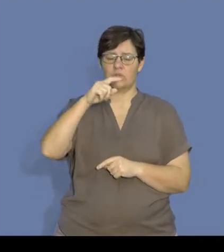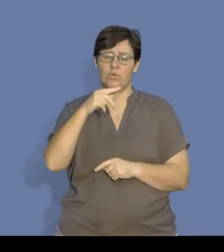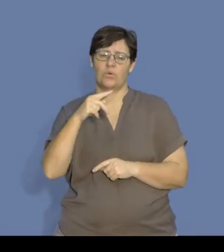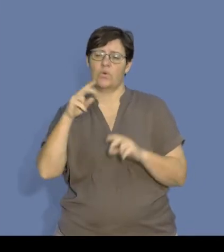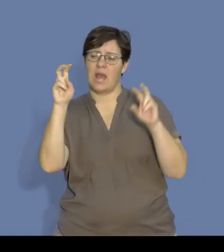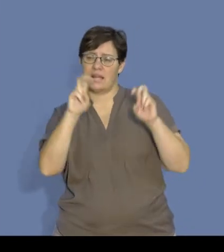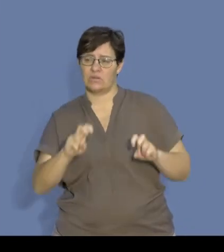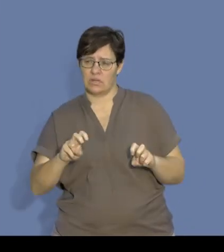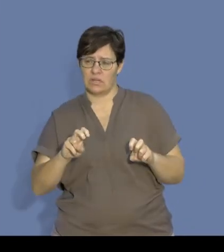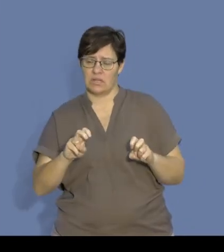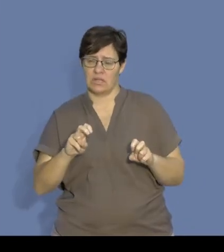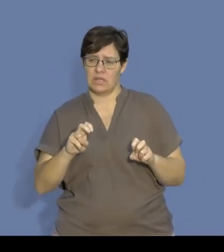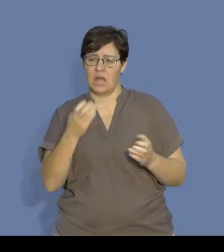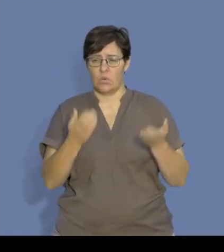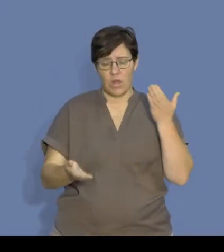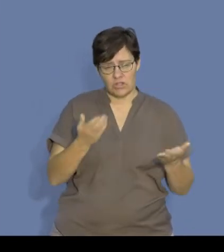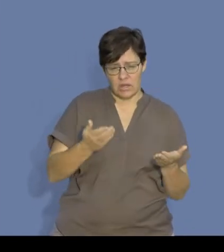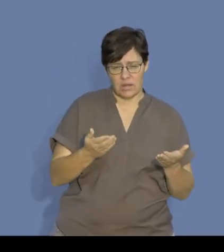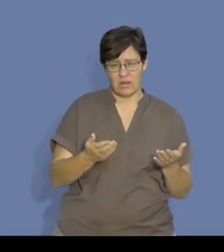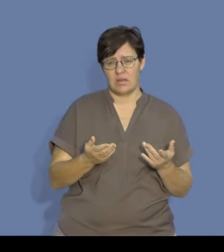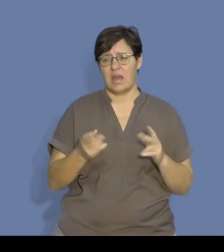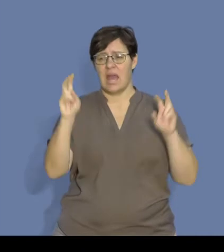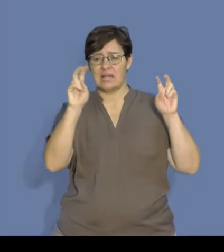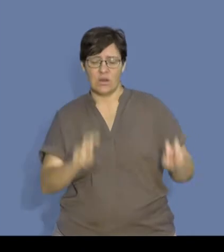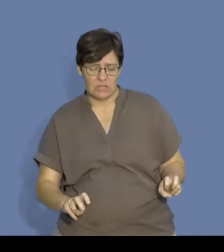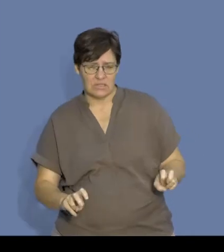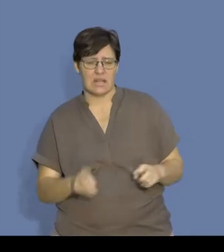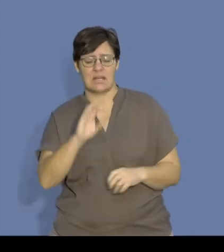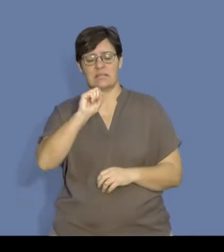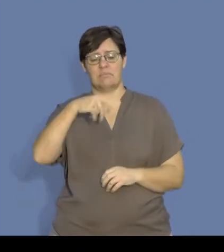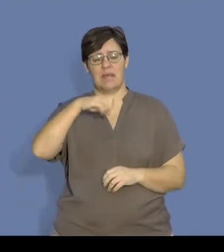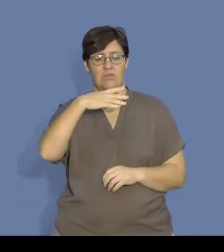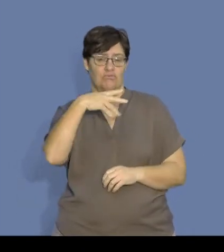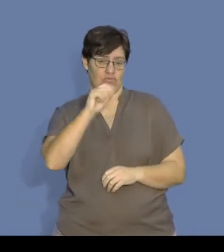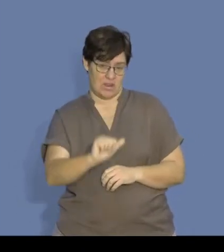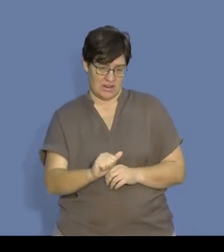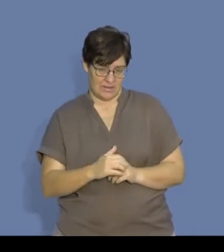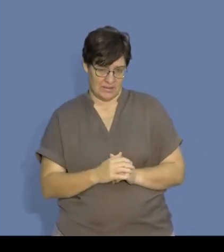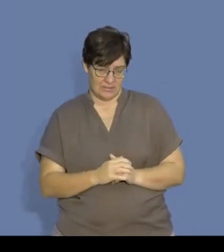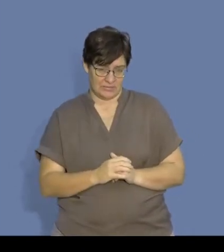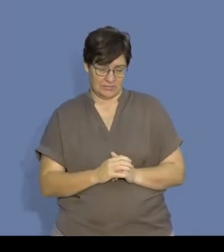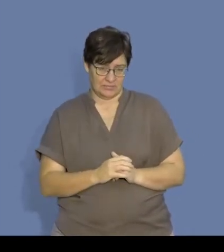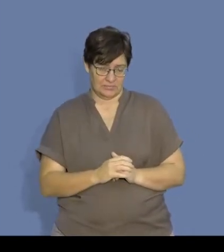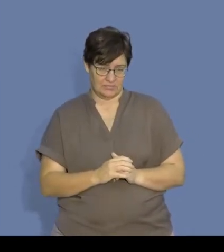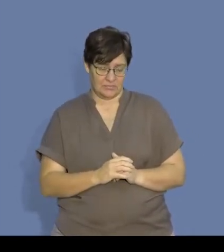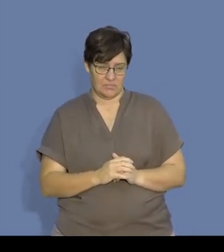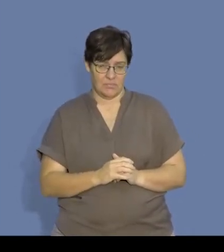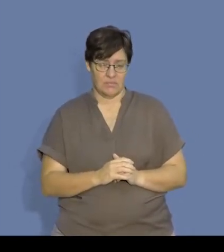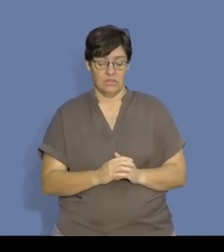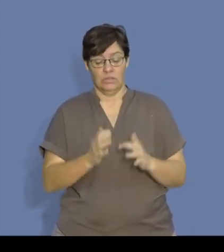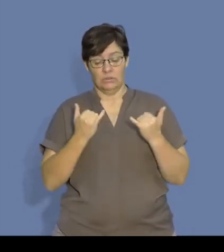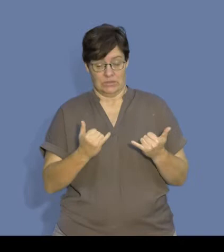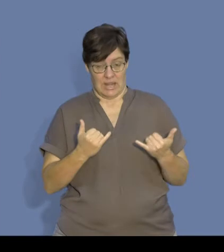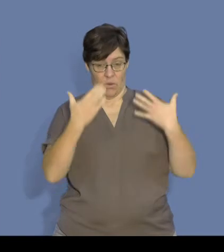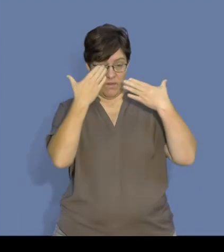then lastly, we're going to look at spectra. Not all in this lesson, though. So the key words for today